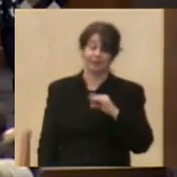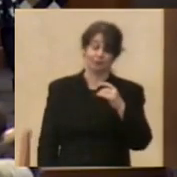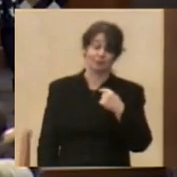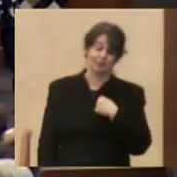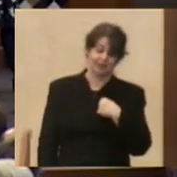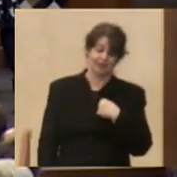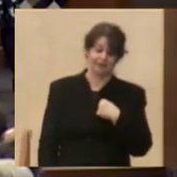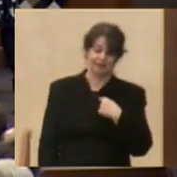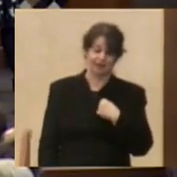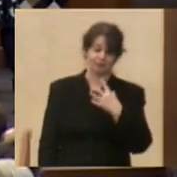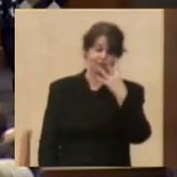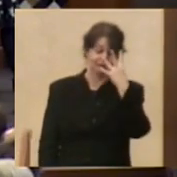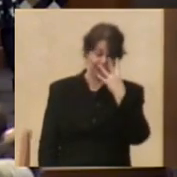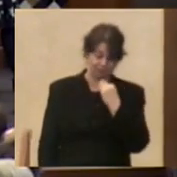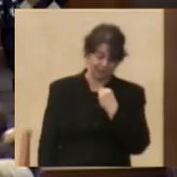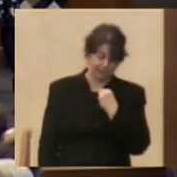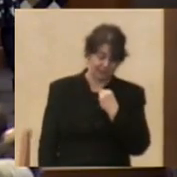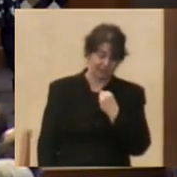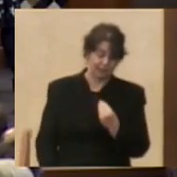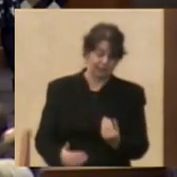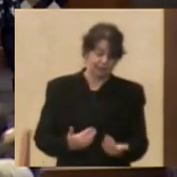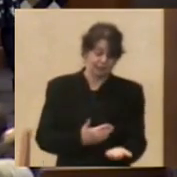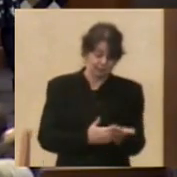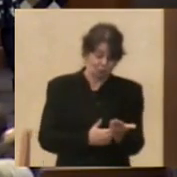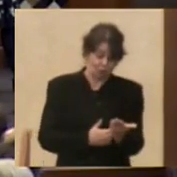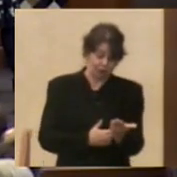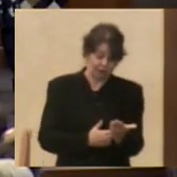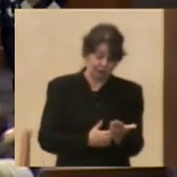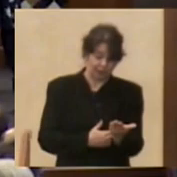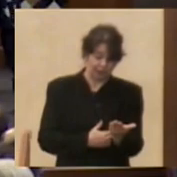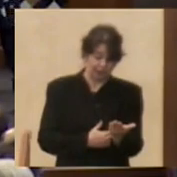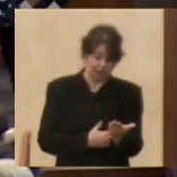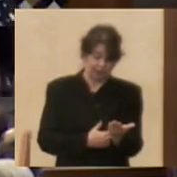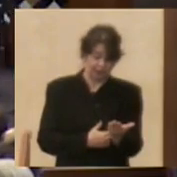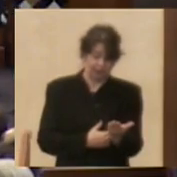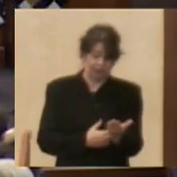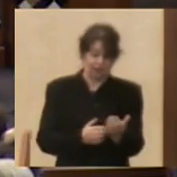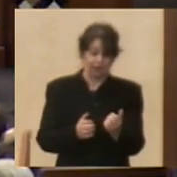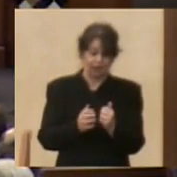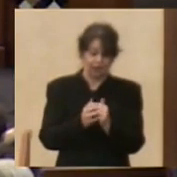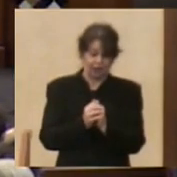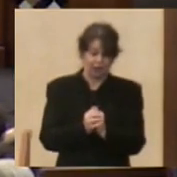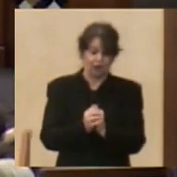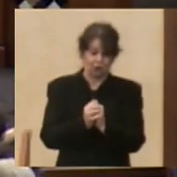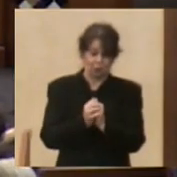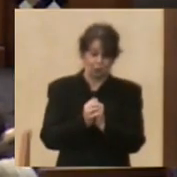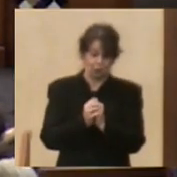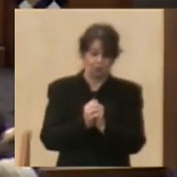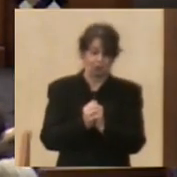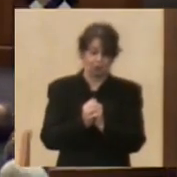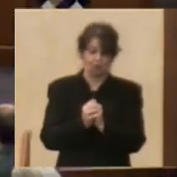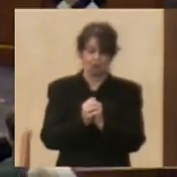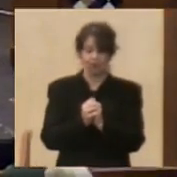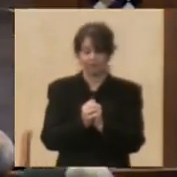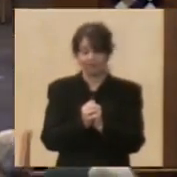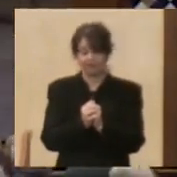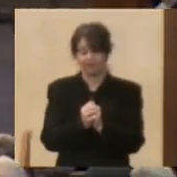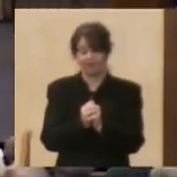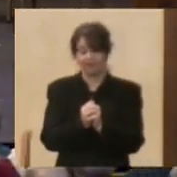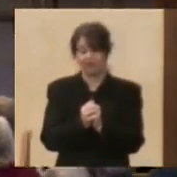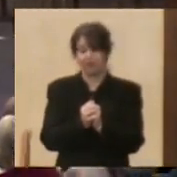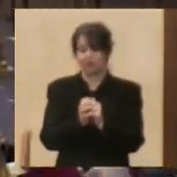be sleeping in this morning and worshiping at the Church of the Holy Comforter with Pastor Pillow preaching.